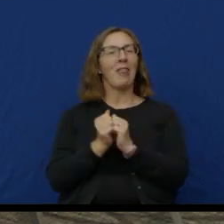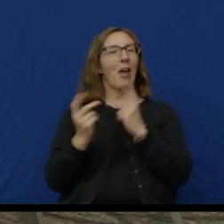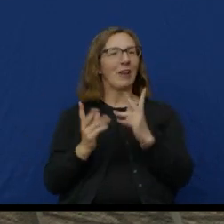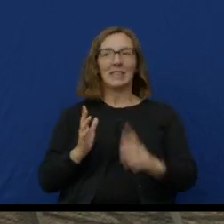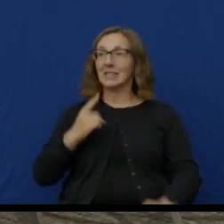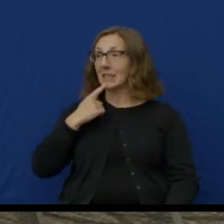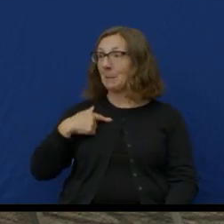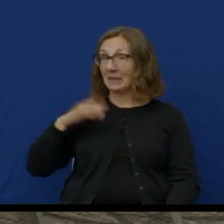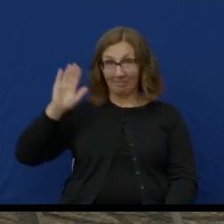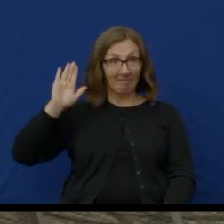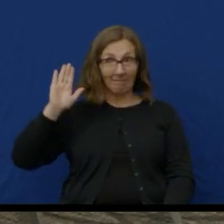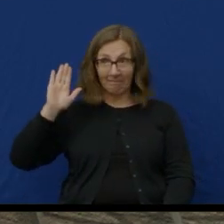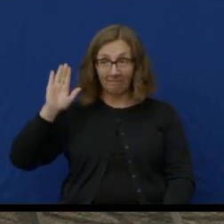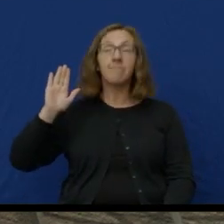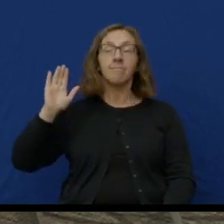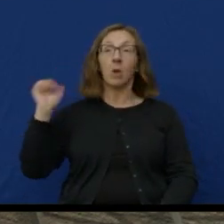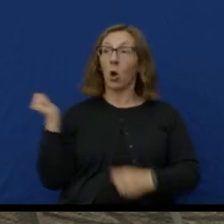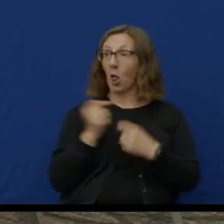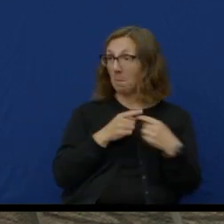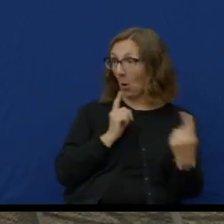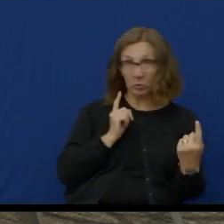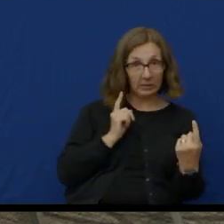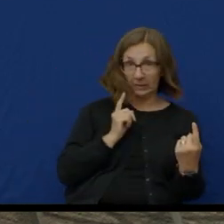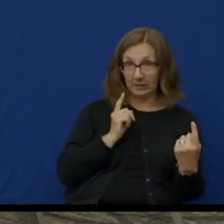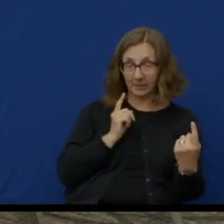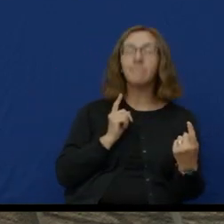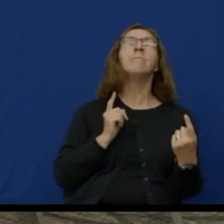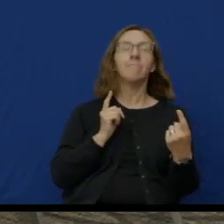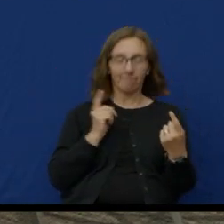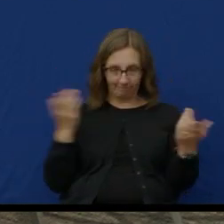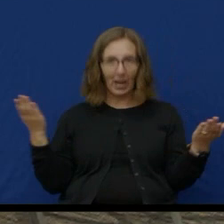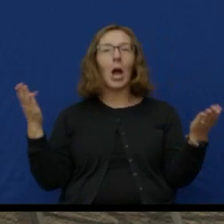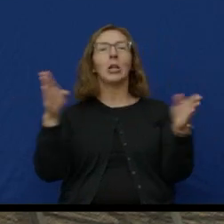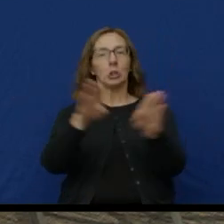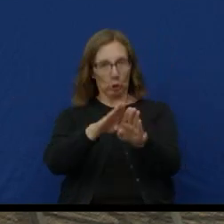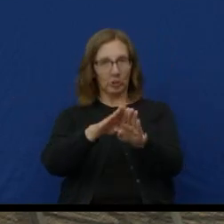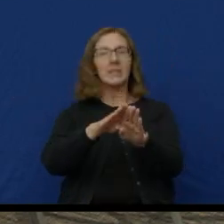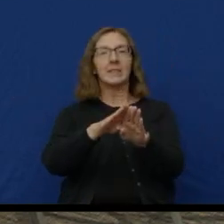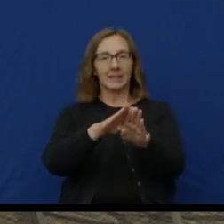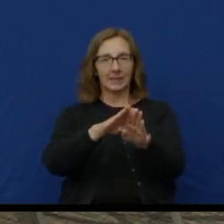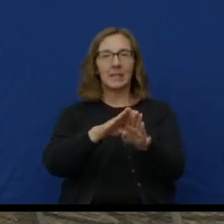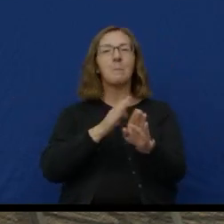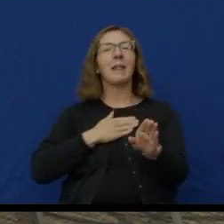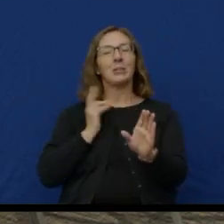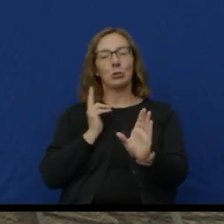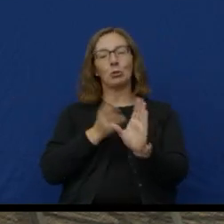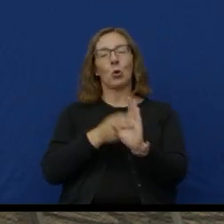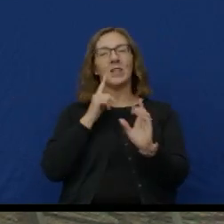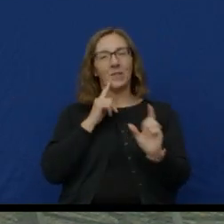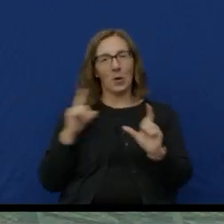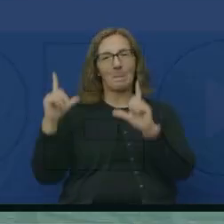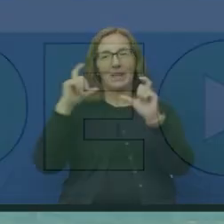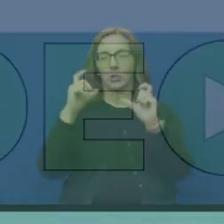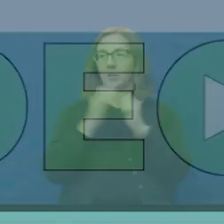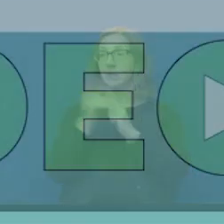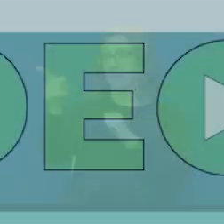please say aye. Aye. Any opposed? We are adjourned. Please join us for a picture.